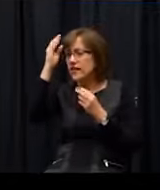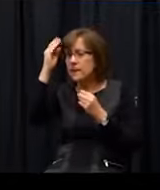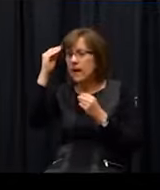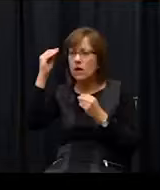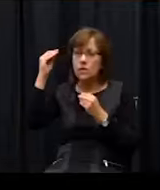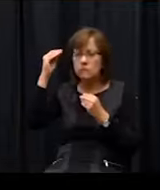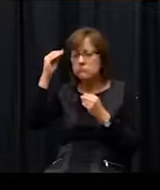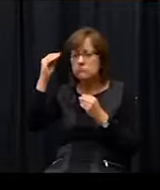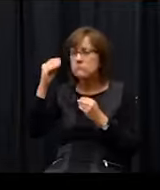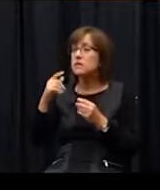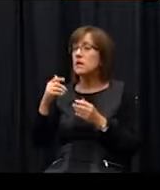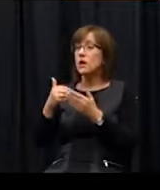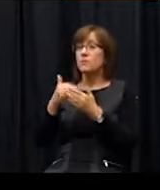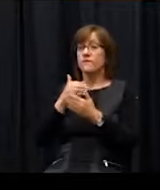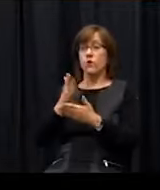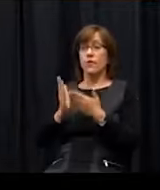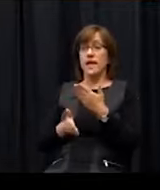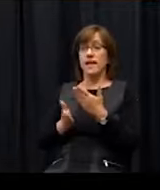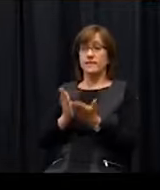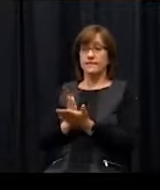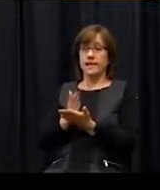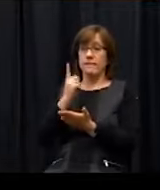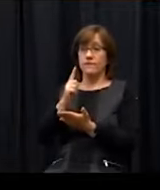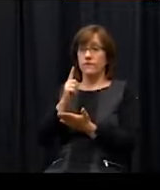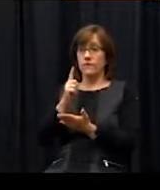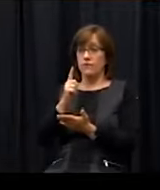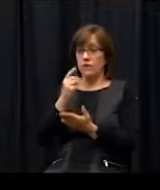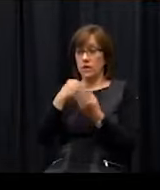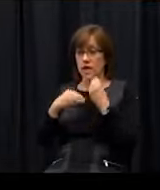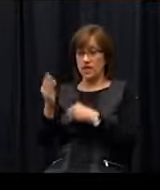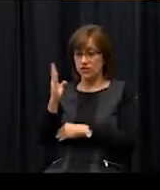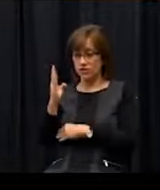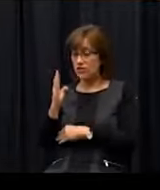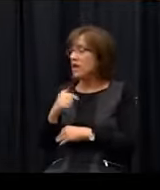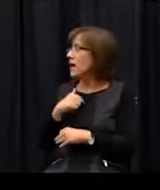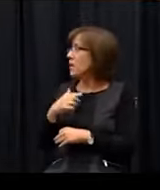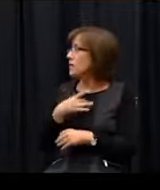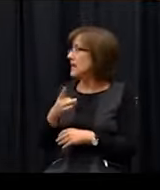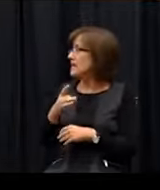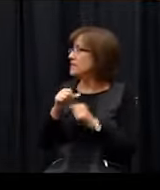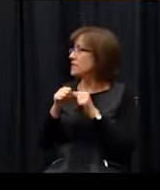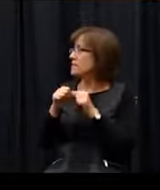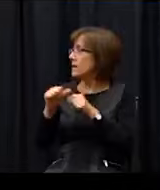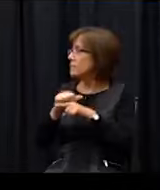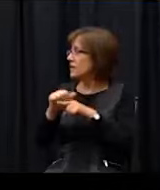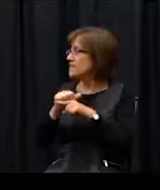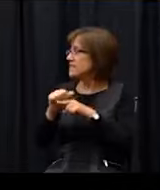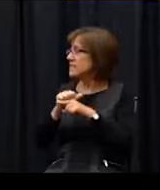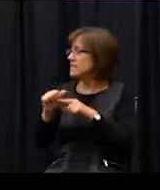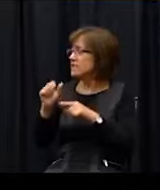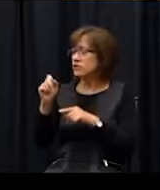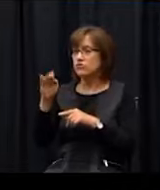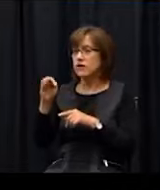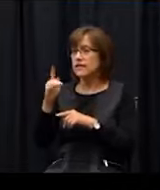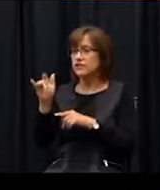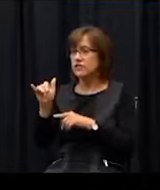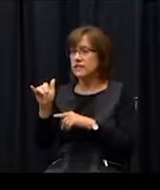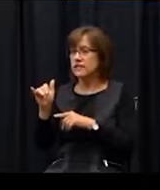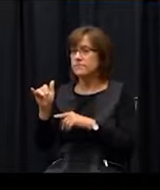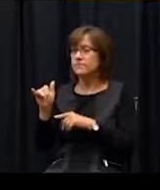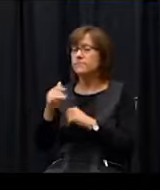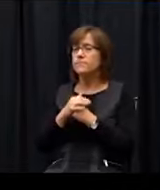you know what I'm going to do right before we end, since I want to just keep on practicing strategies. So the second half